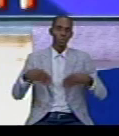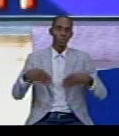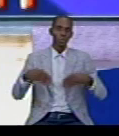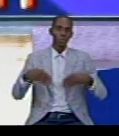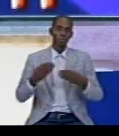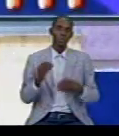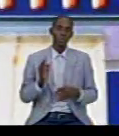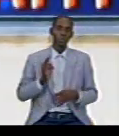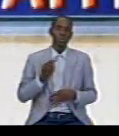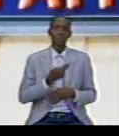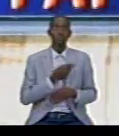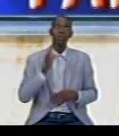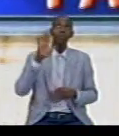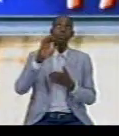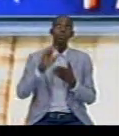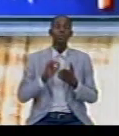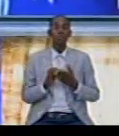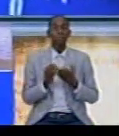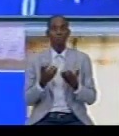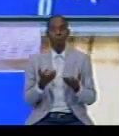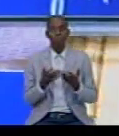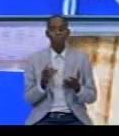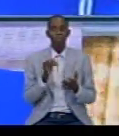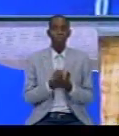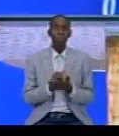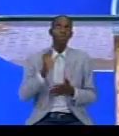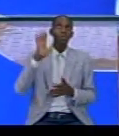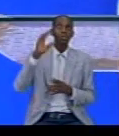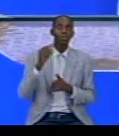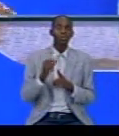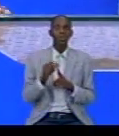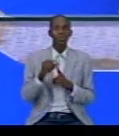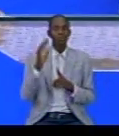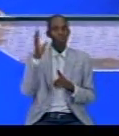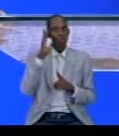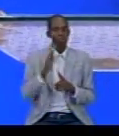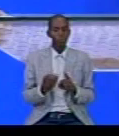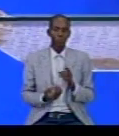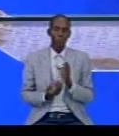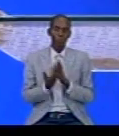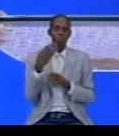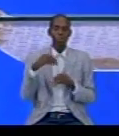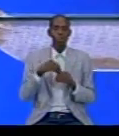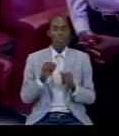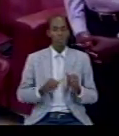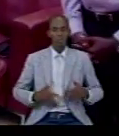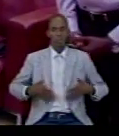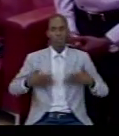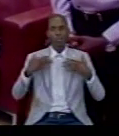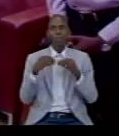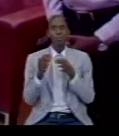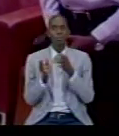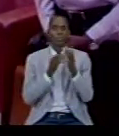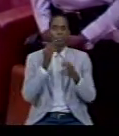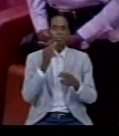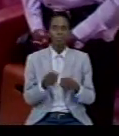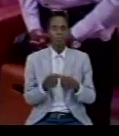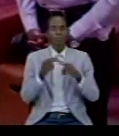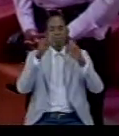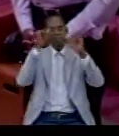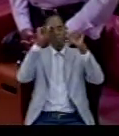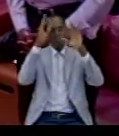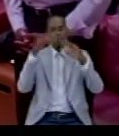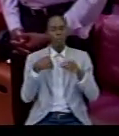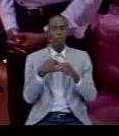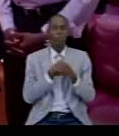Don't desire that his word will bear fruit in every life in Jesus' name. Father, we